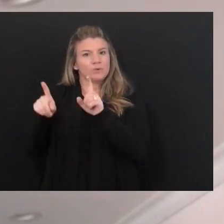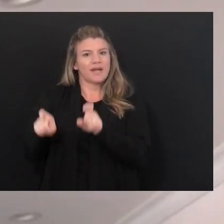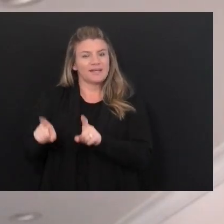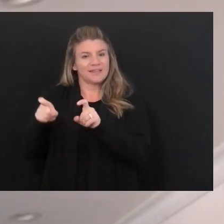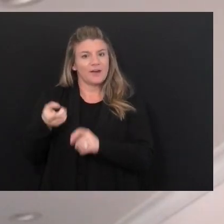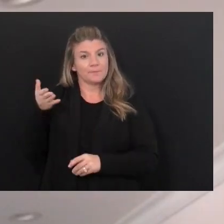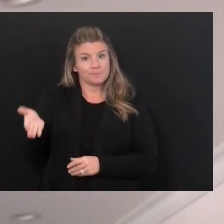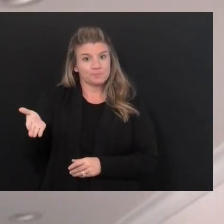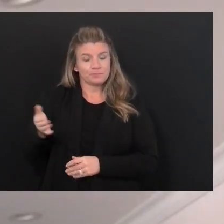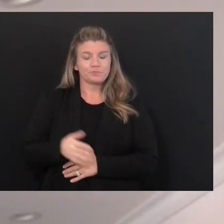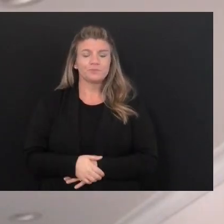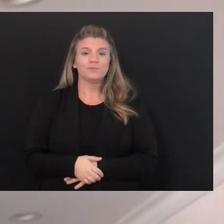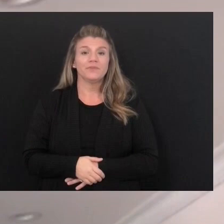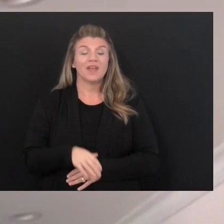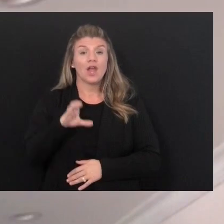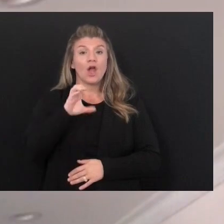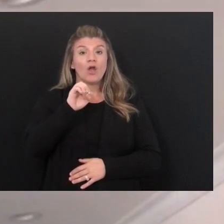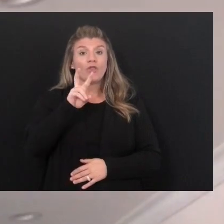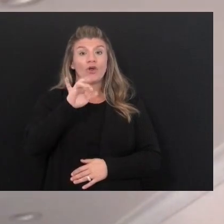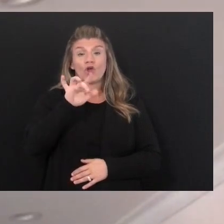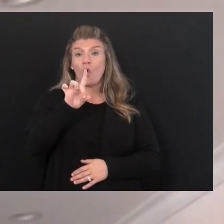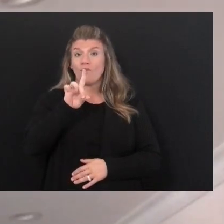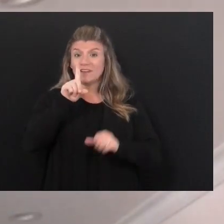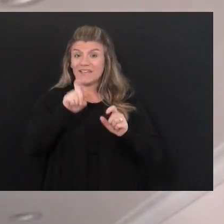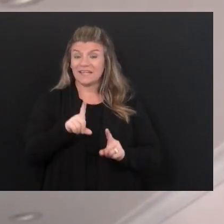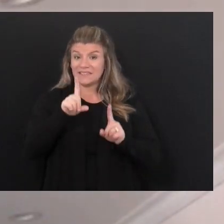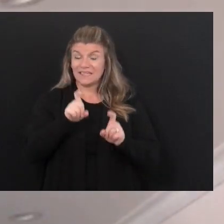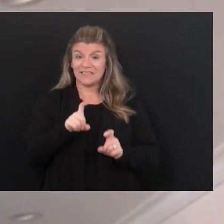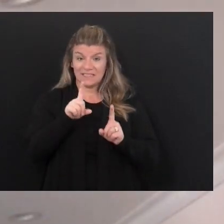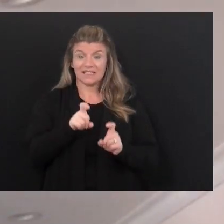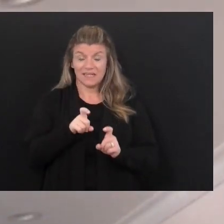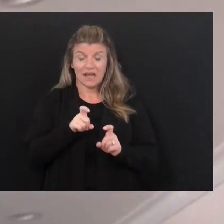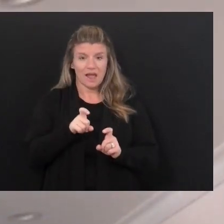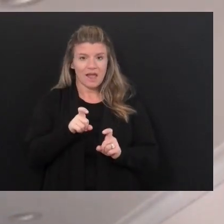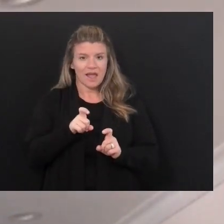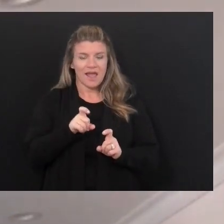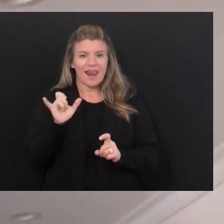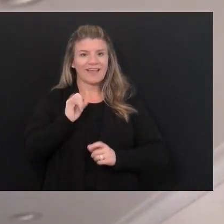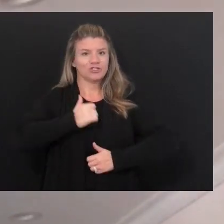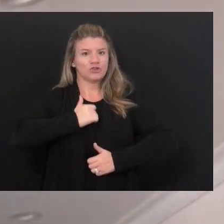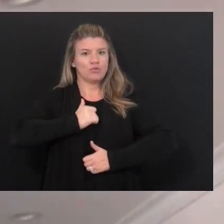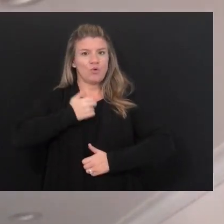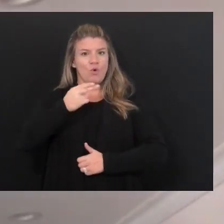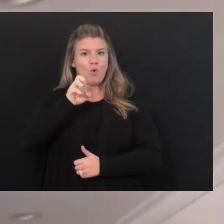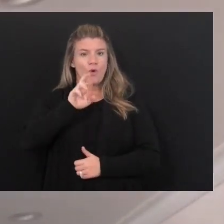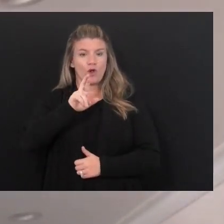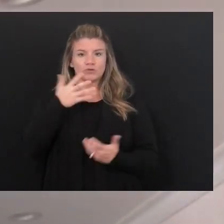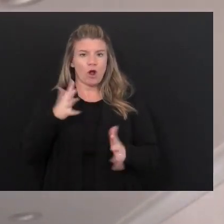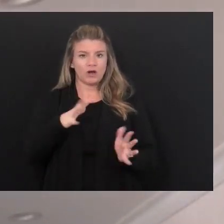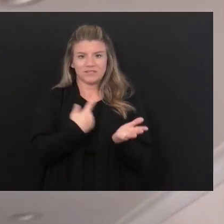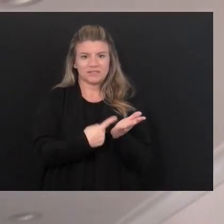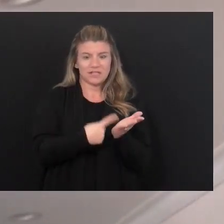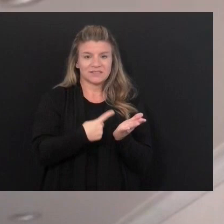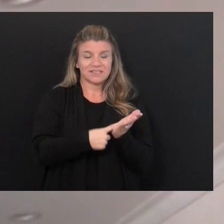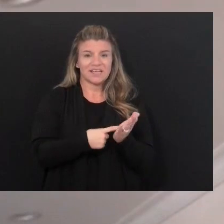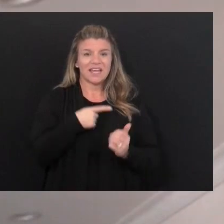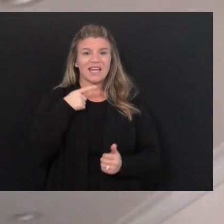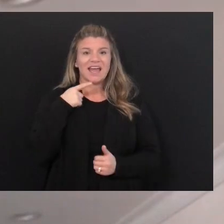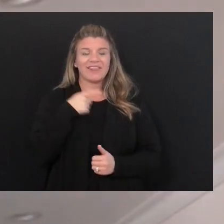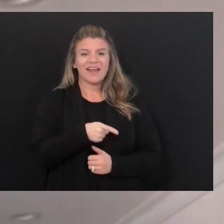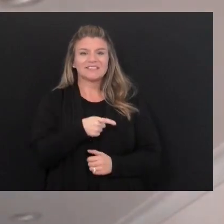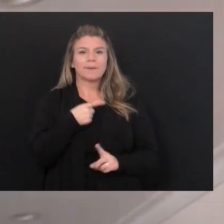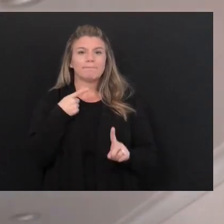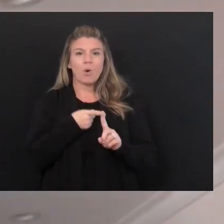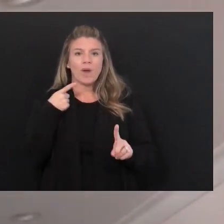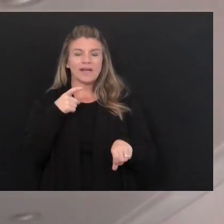I think that the COVID testing, as the generals talked about, is really a point in time